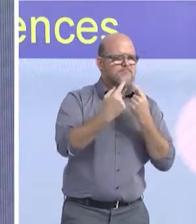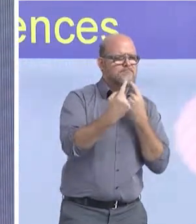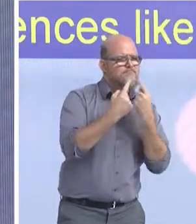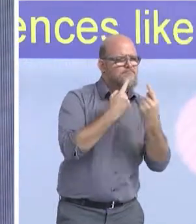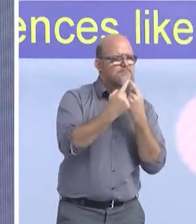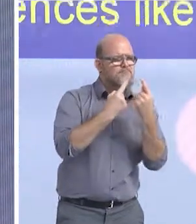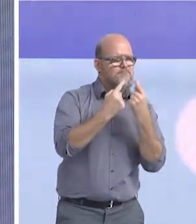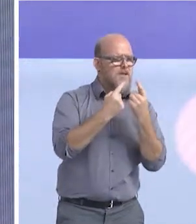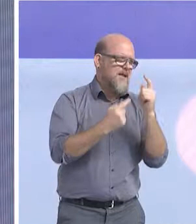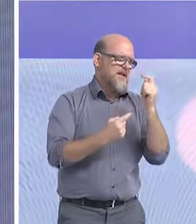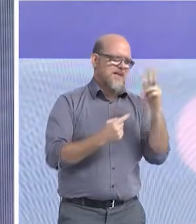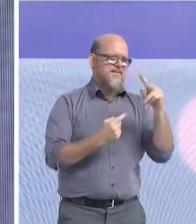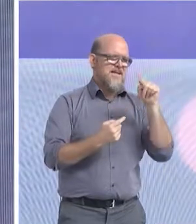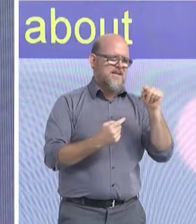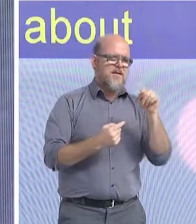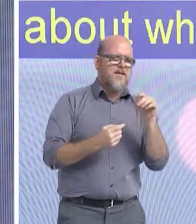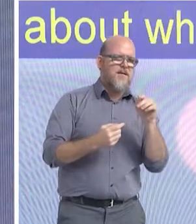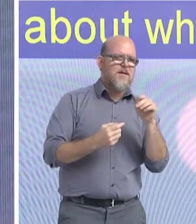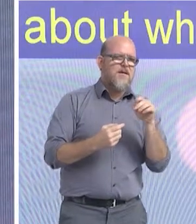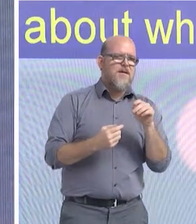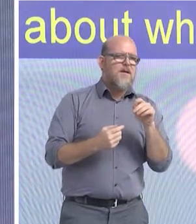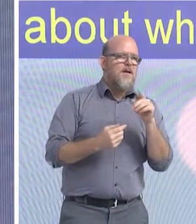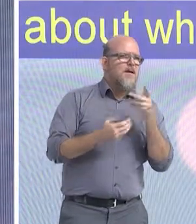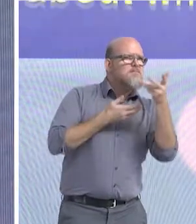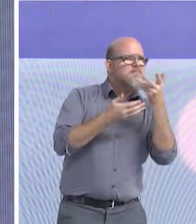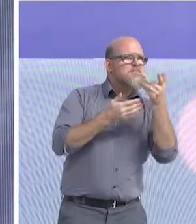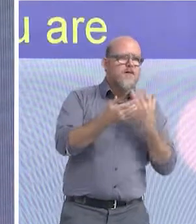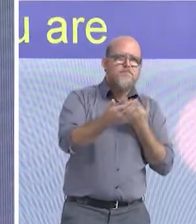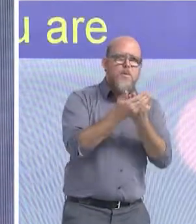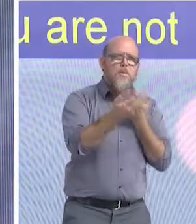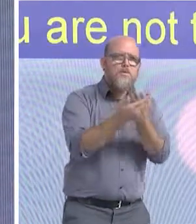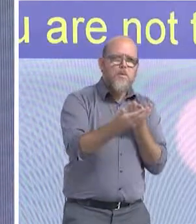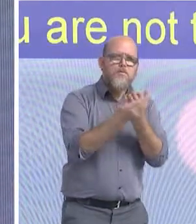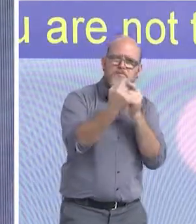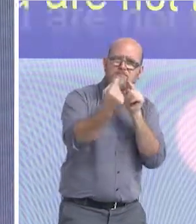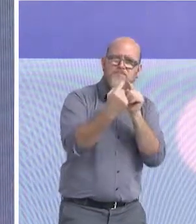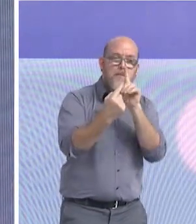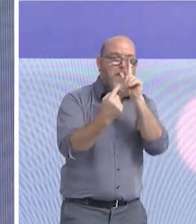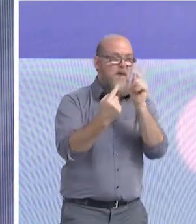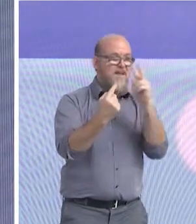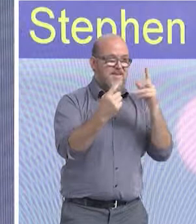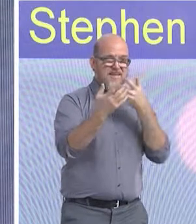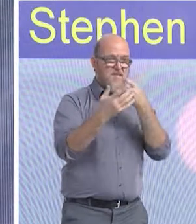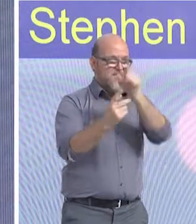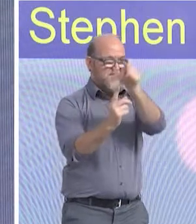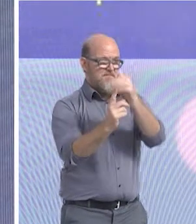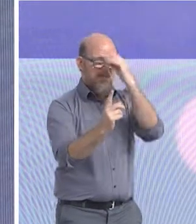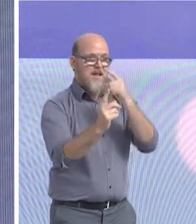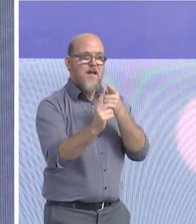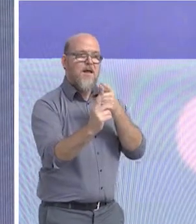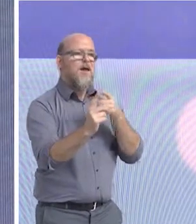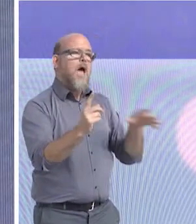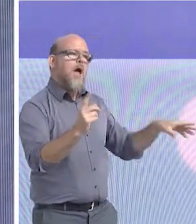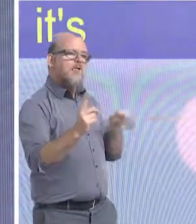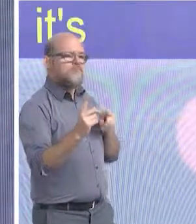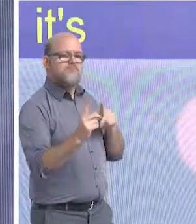what you're talking about is not the Stephen Bannons of the world. It's ordinary citizens and ordinary people. And